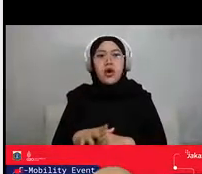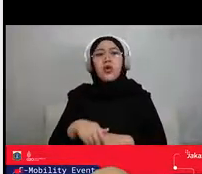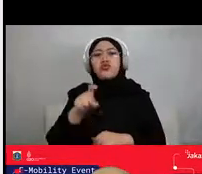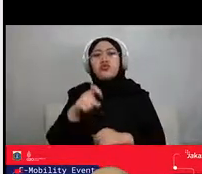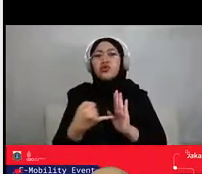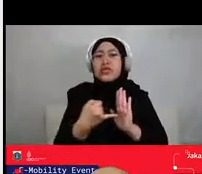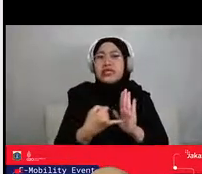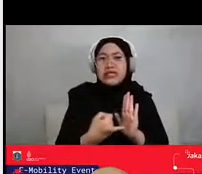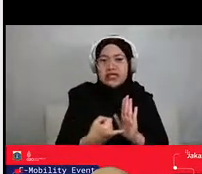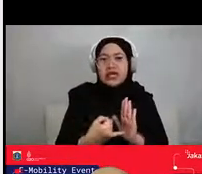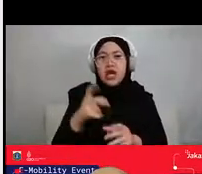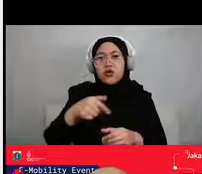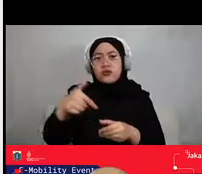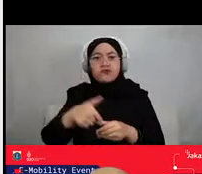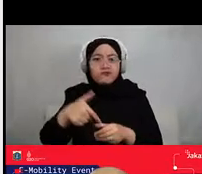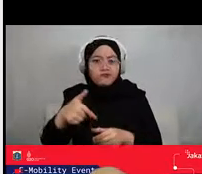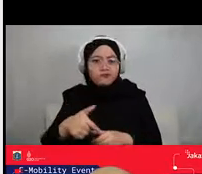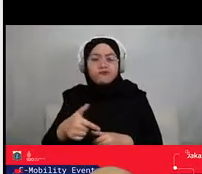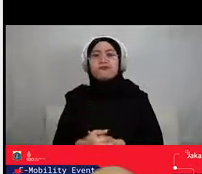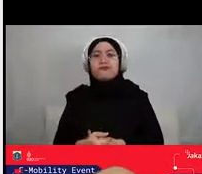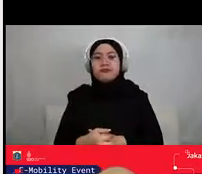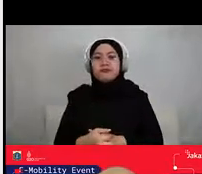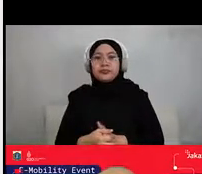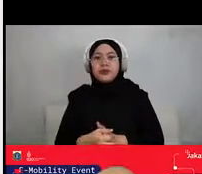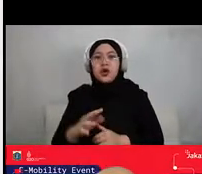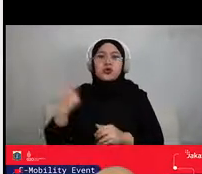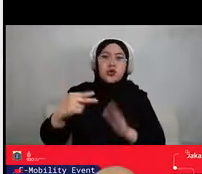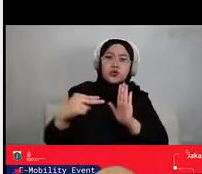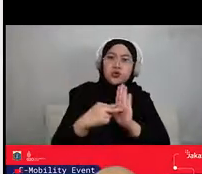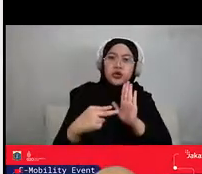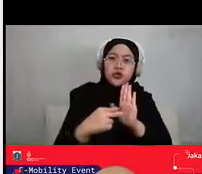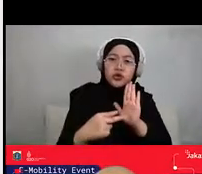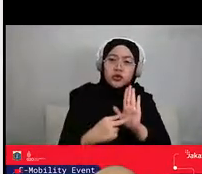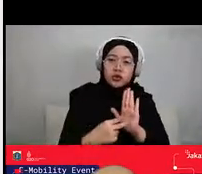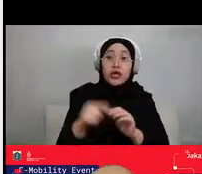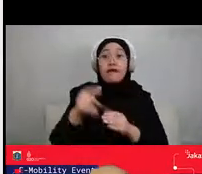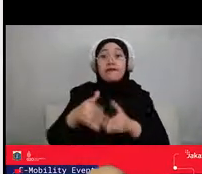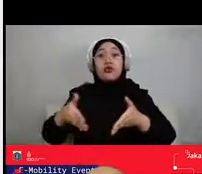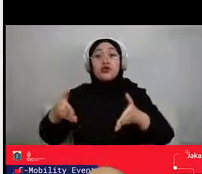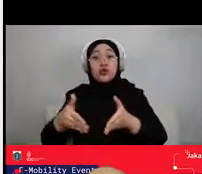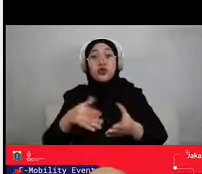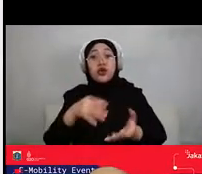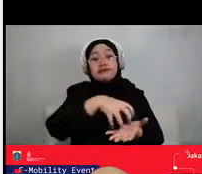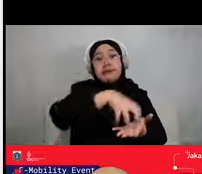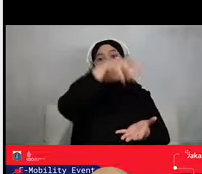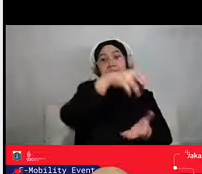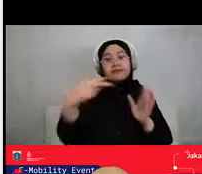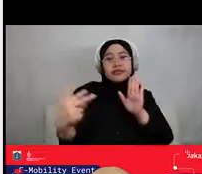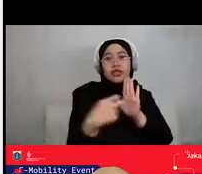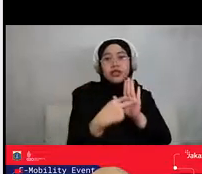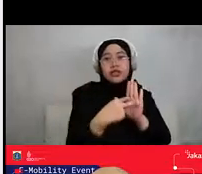own challenges. In terms of charging infrastructure, it still is coming up in most countries